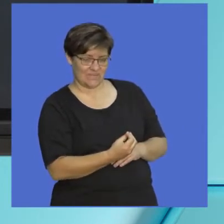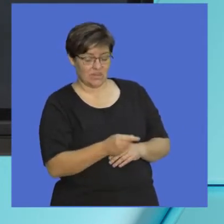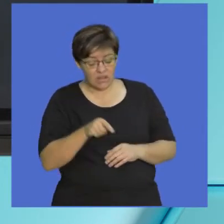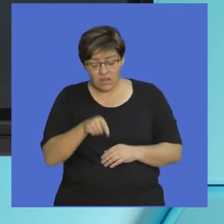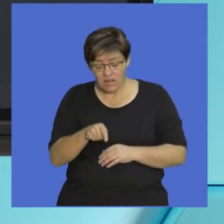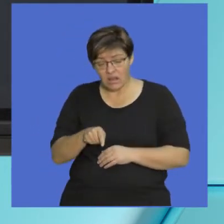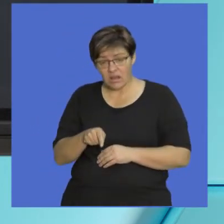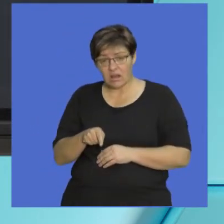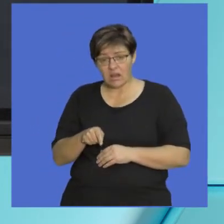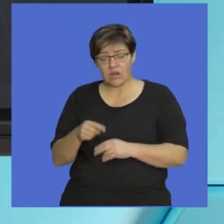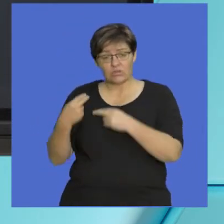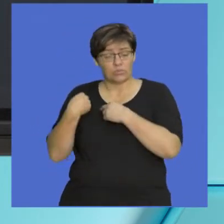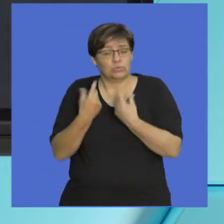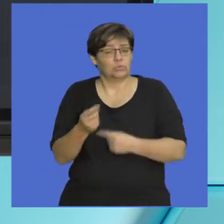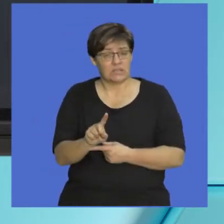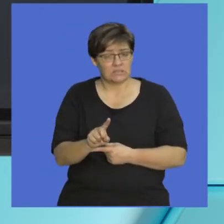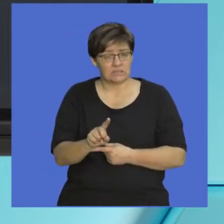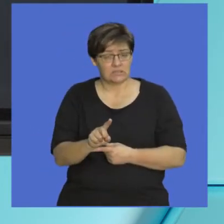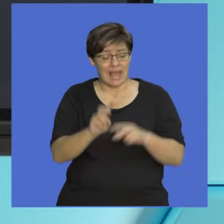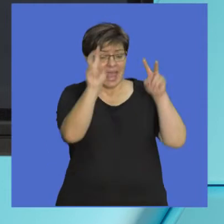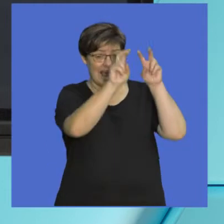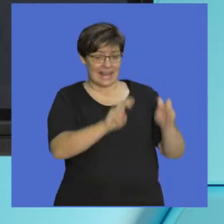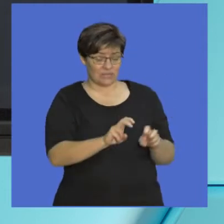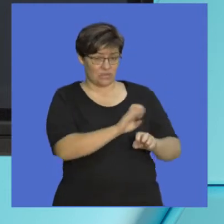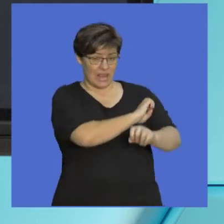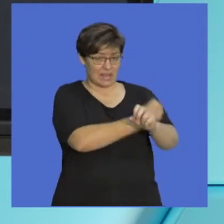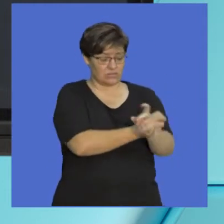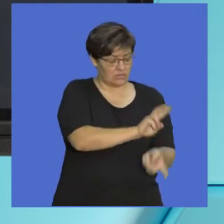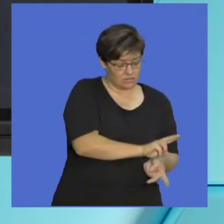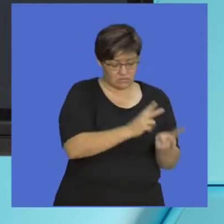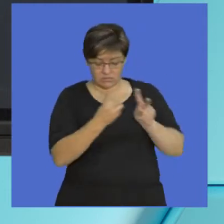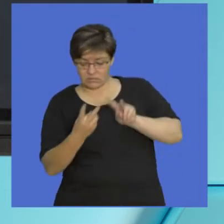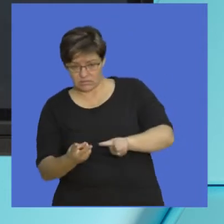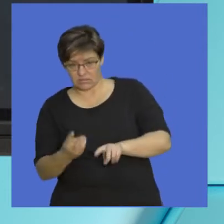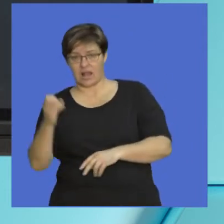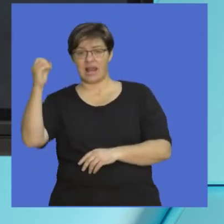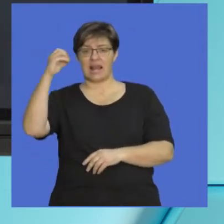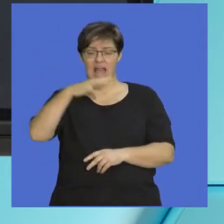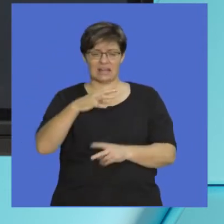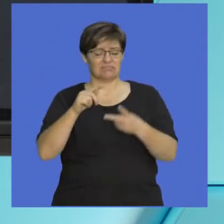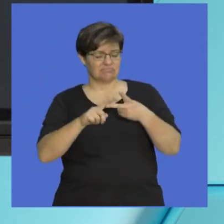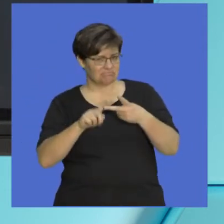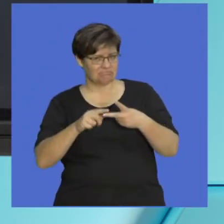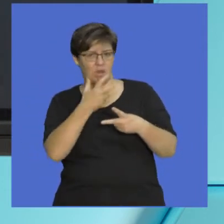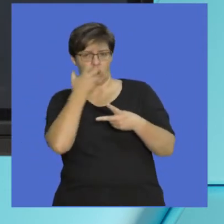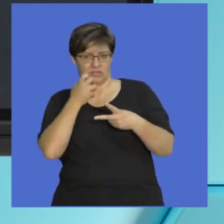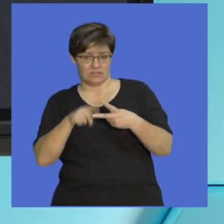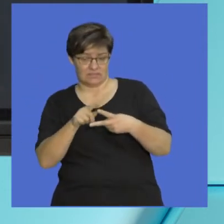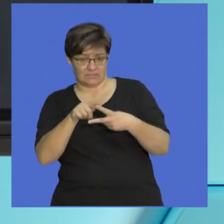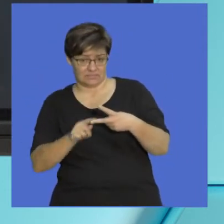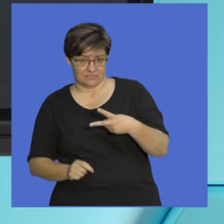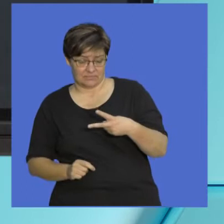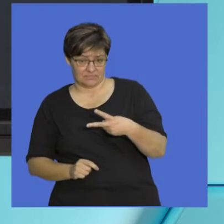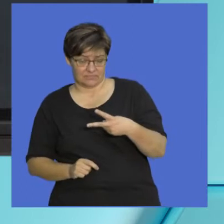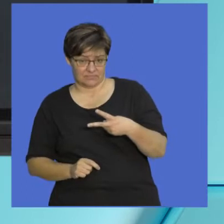major function of the light bulb is to transform electrical energy to light and most probably some heat, okay? But